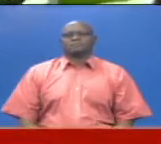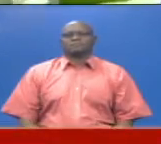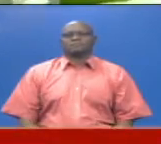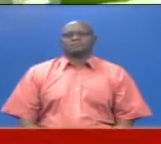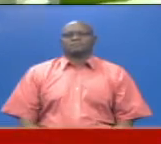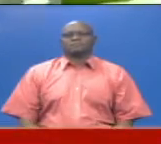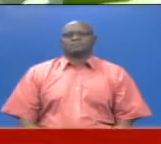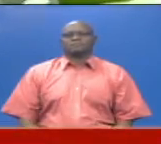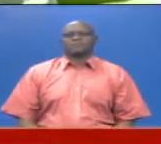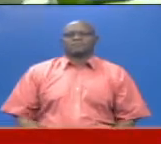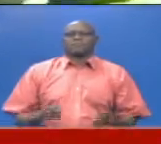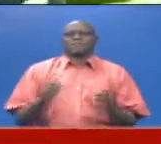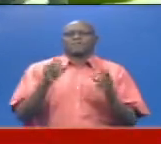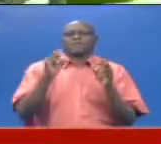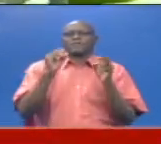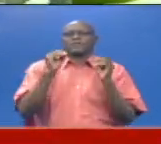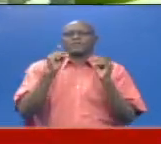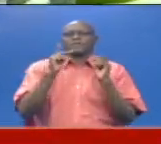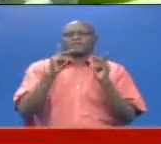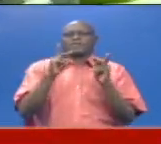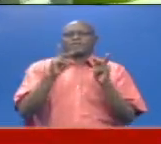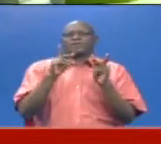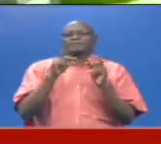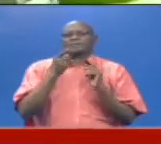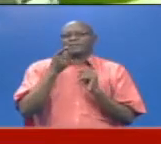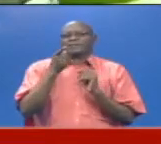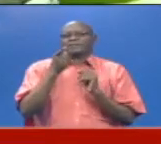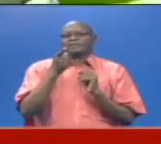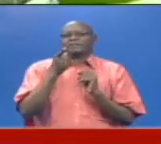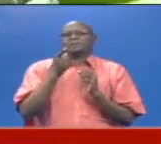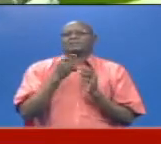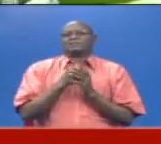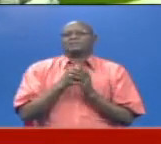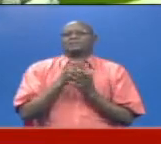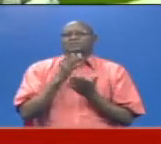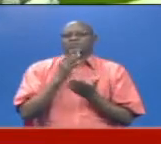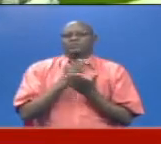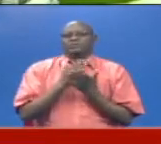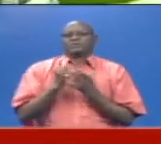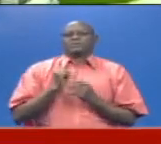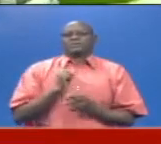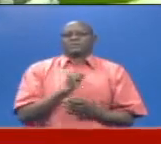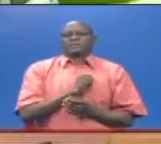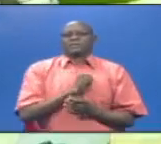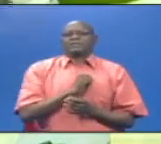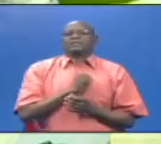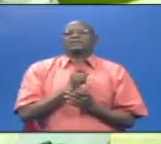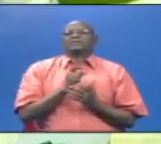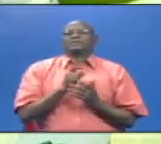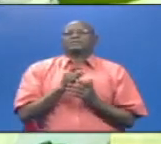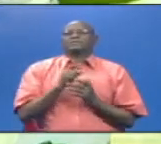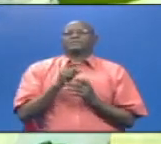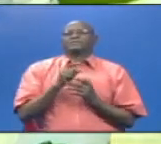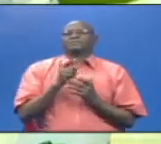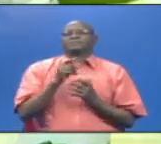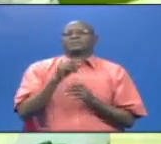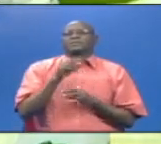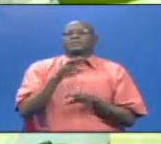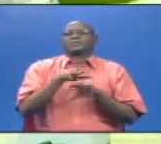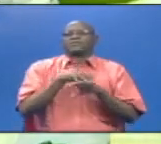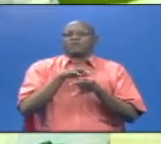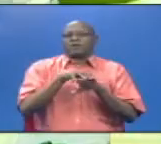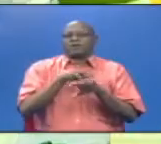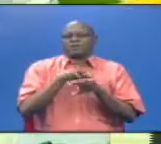All right. So actually, that was the Senator-elect Nairobi, Edwin Sifuna,